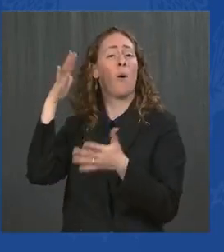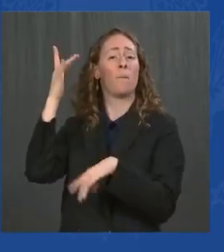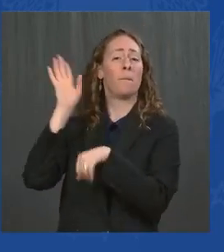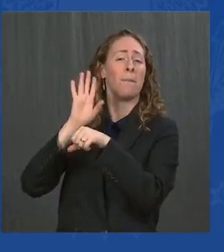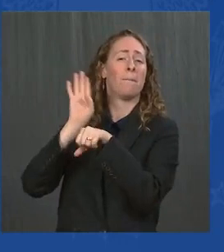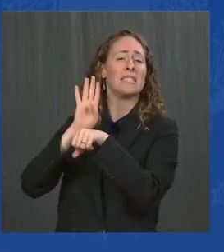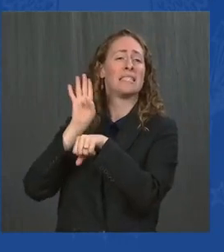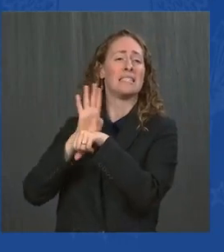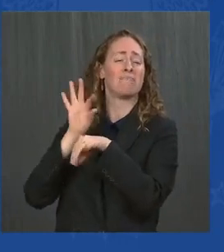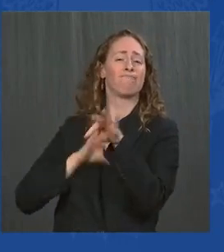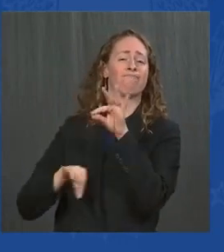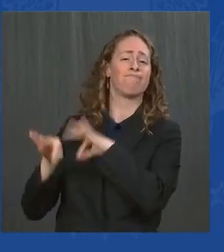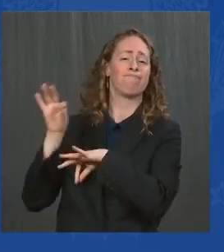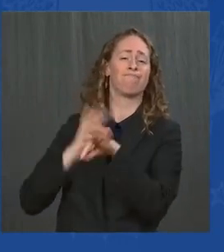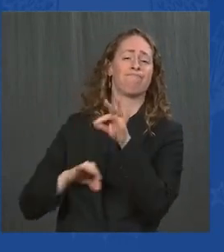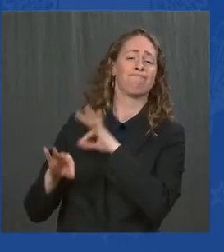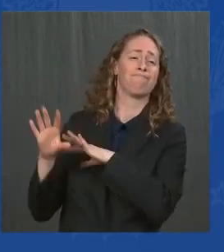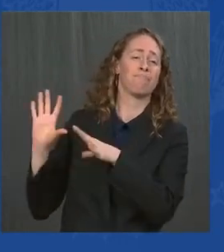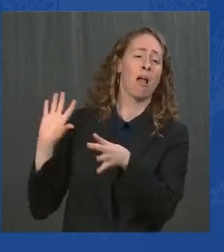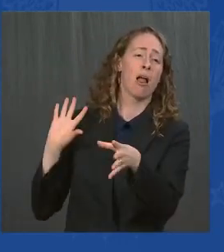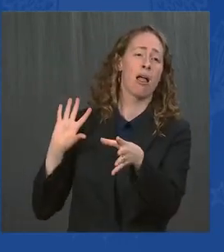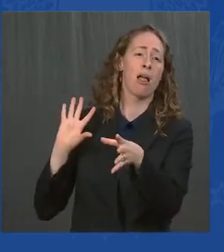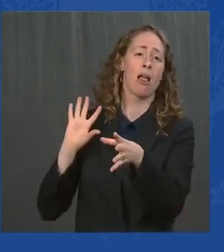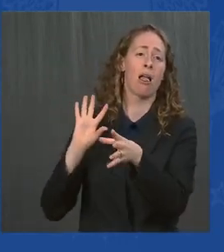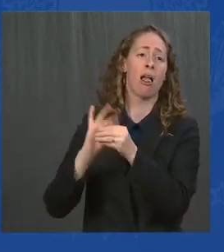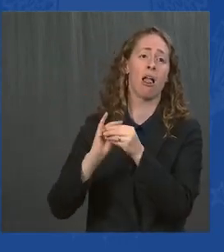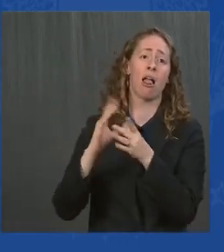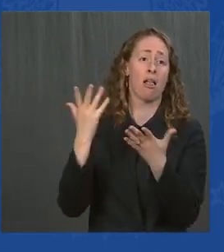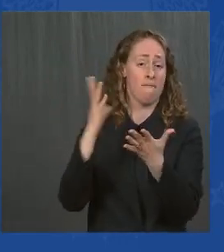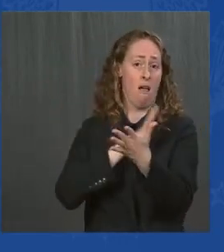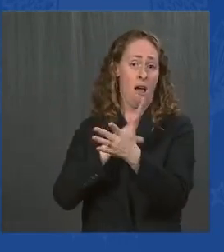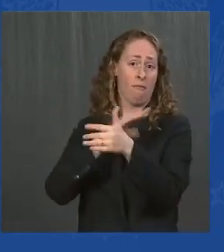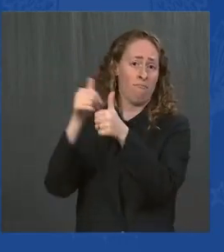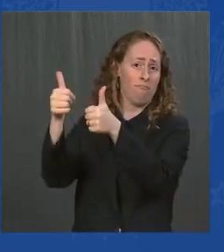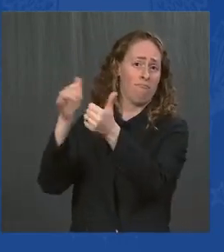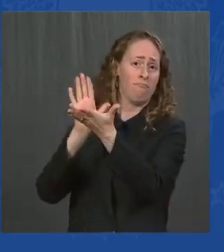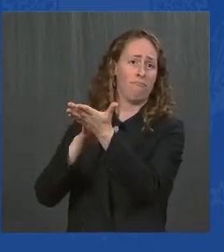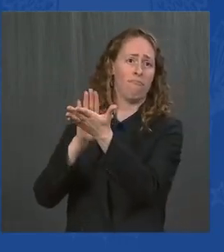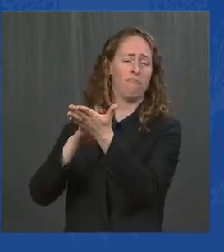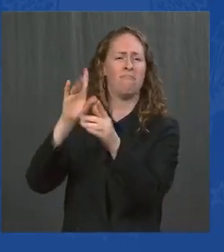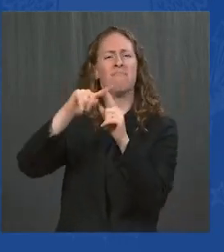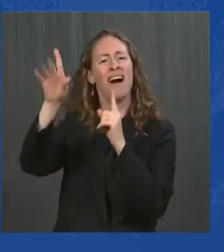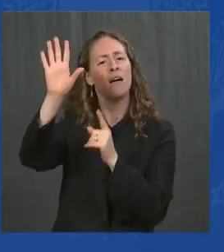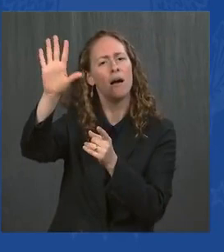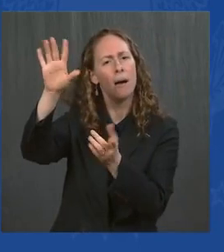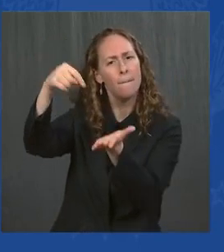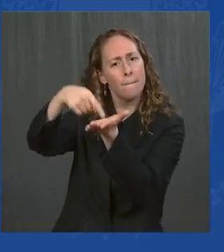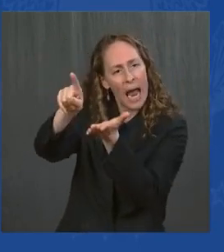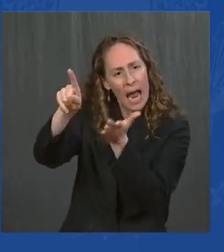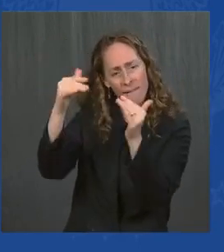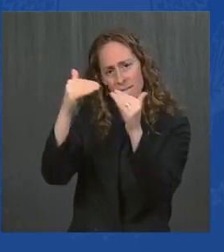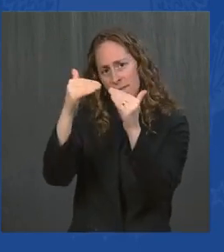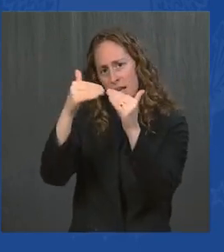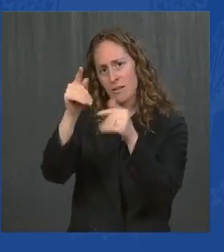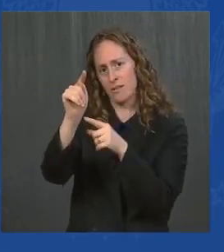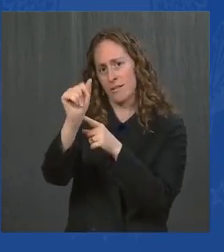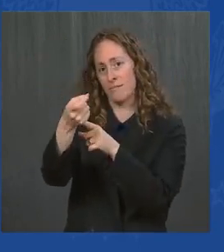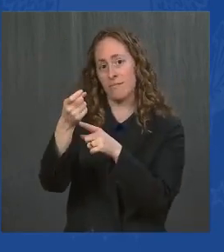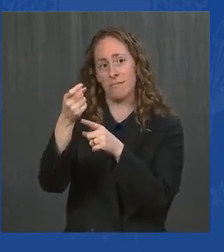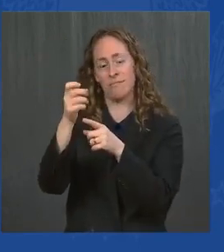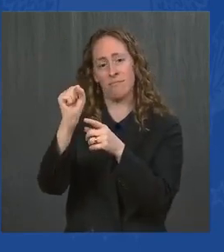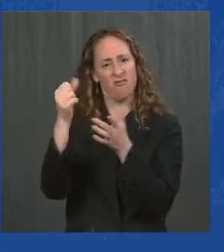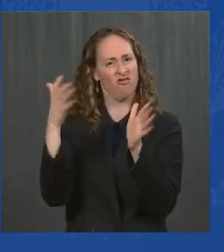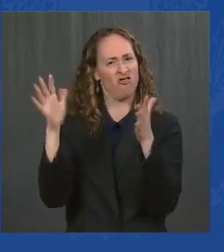lot of money. But everybody has to start paying their fair share. Thank you very much.